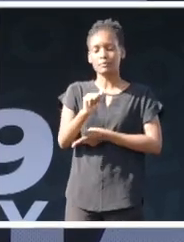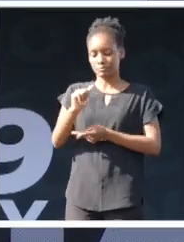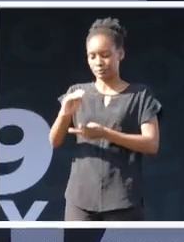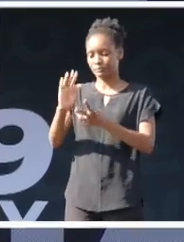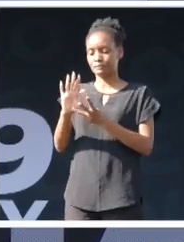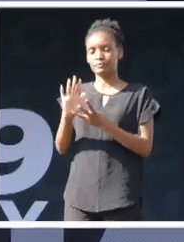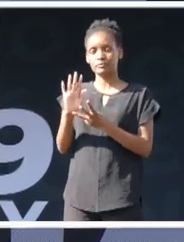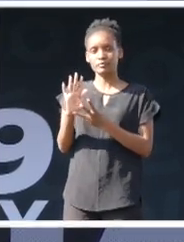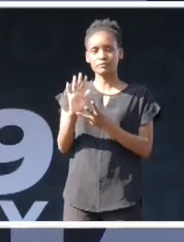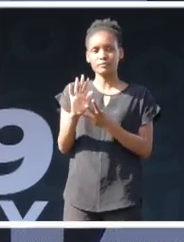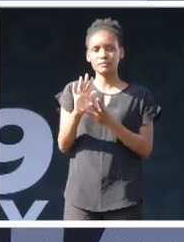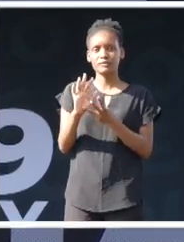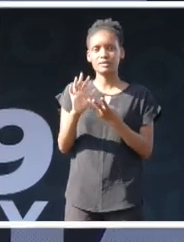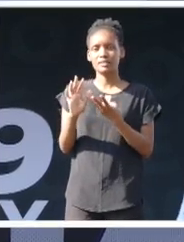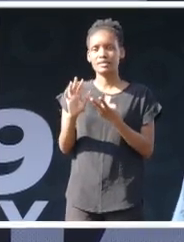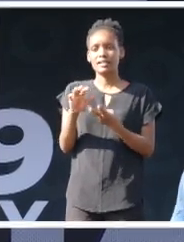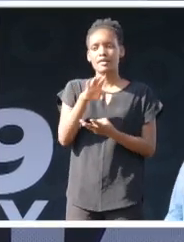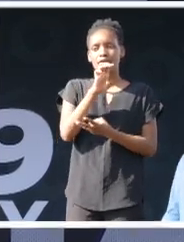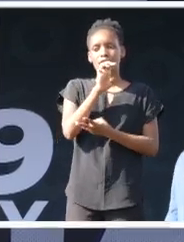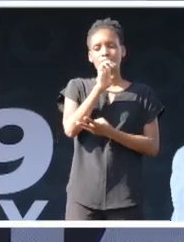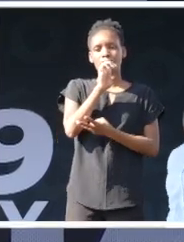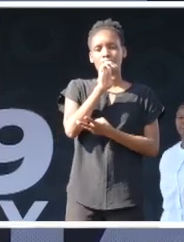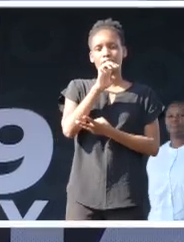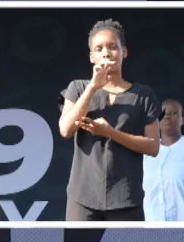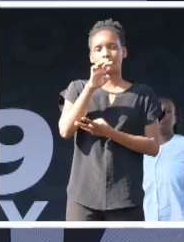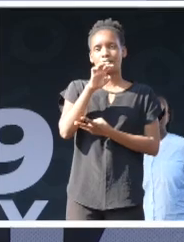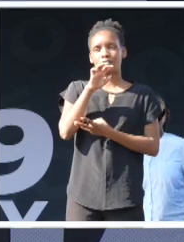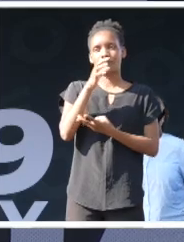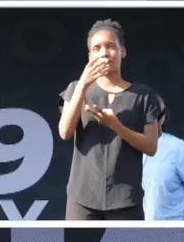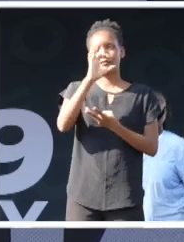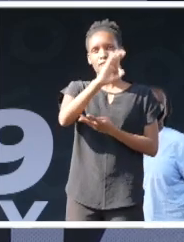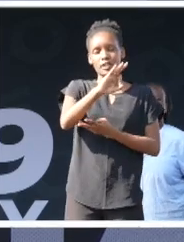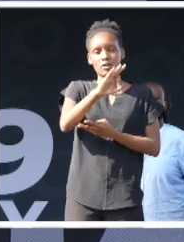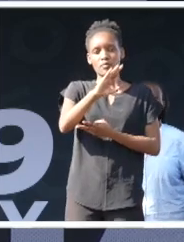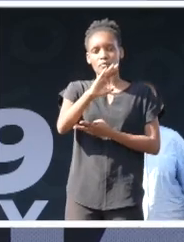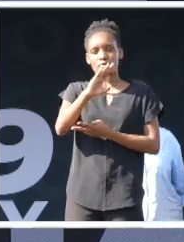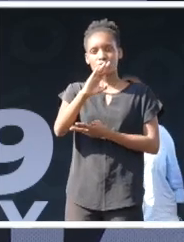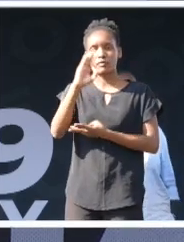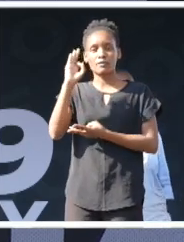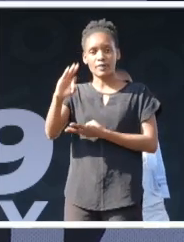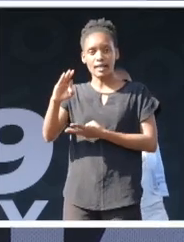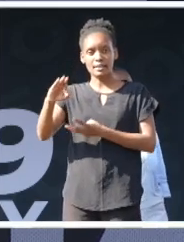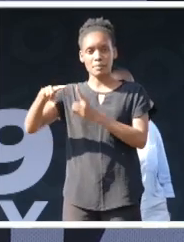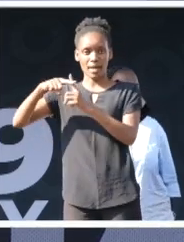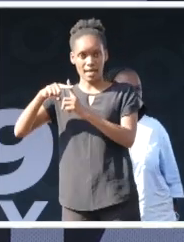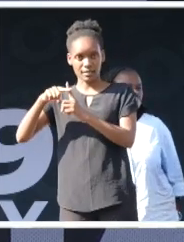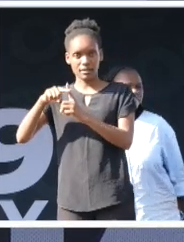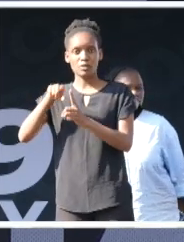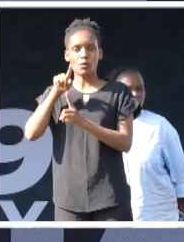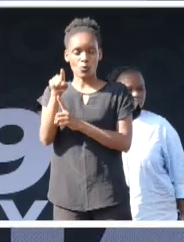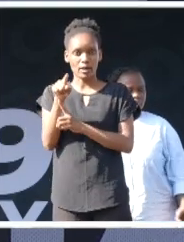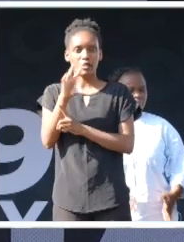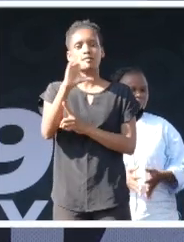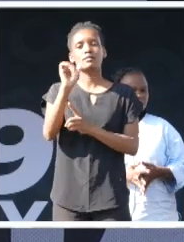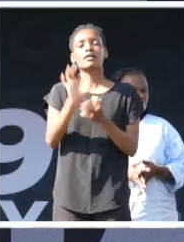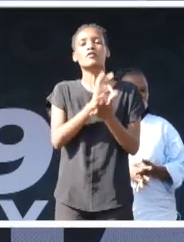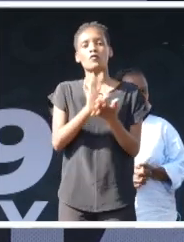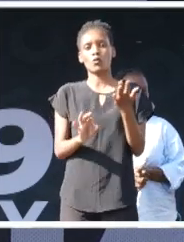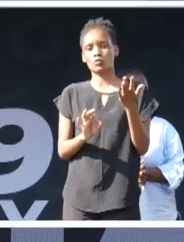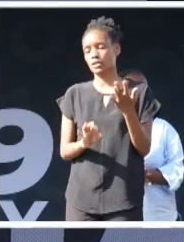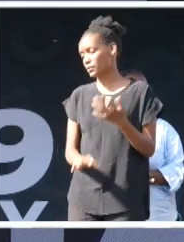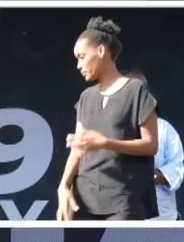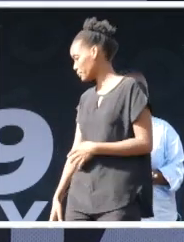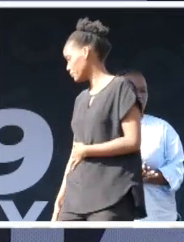you vote for Freedom Front Plus, you are trying to keep the DA alive. The DA is dying. And it will die